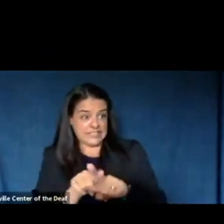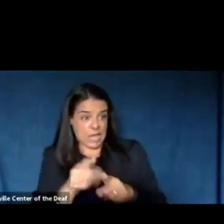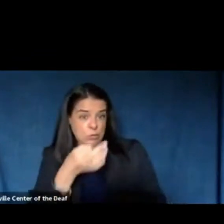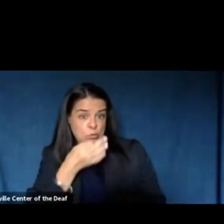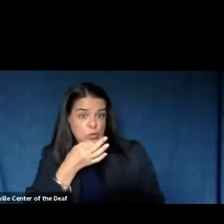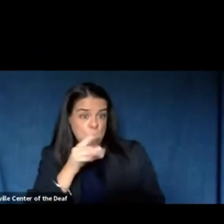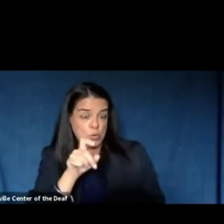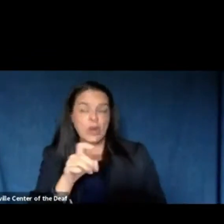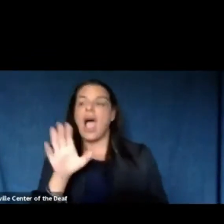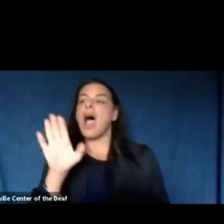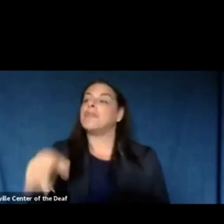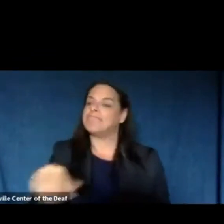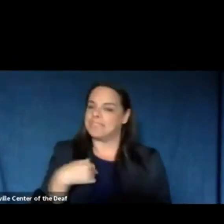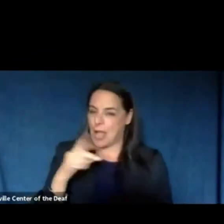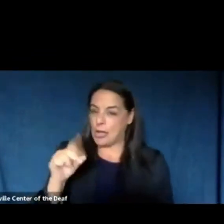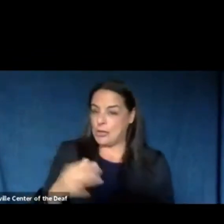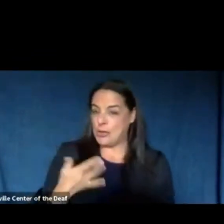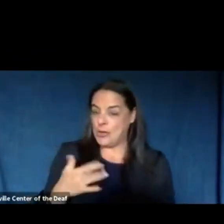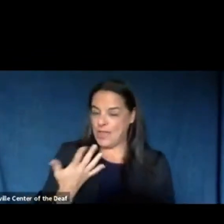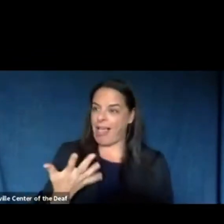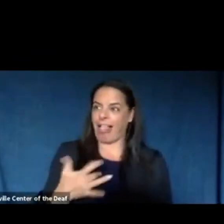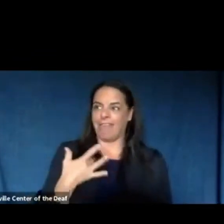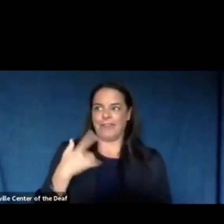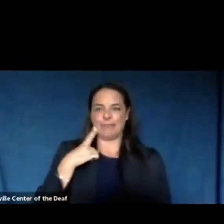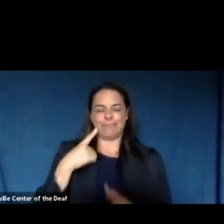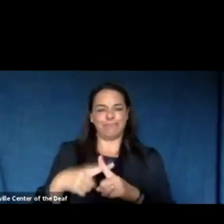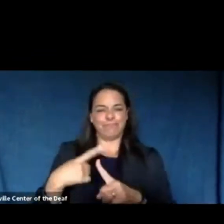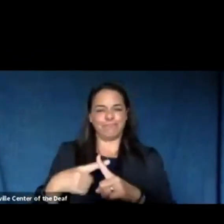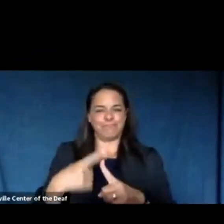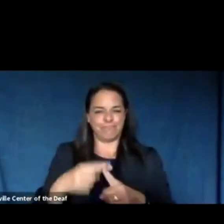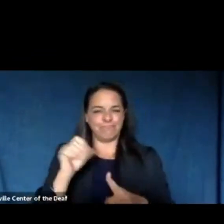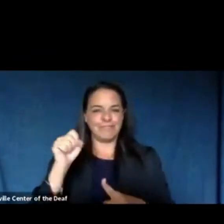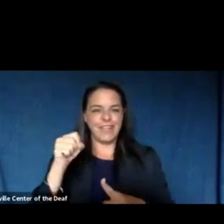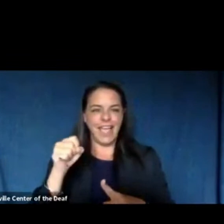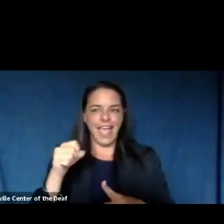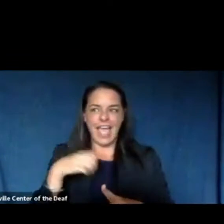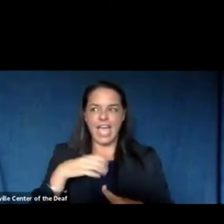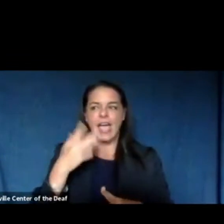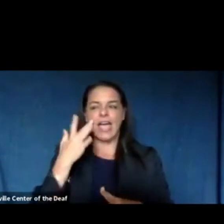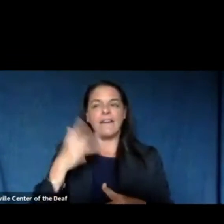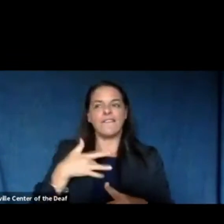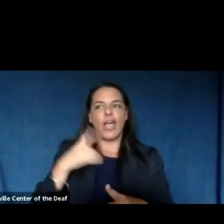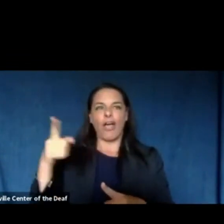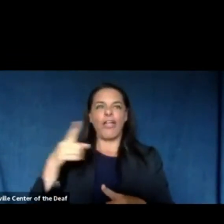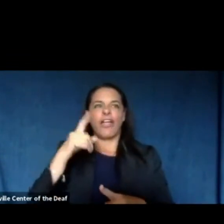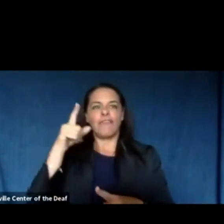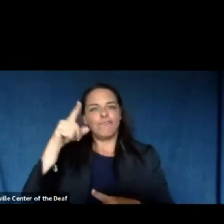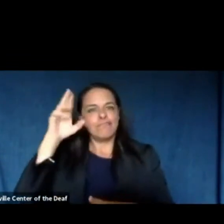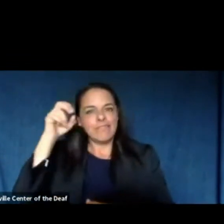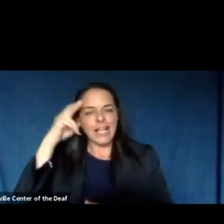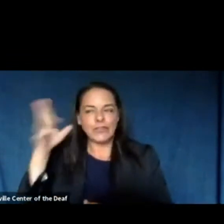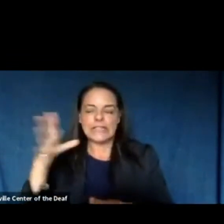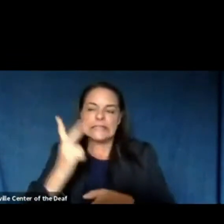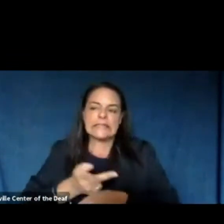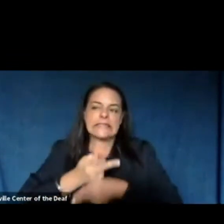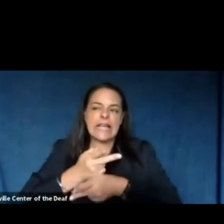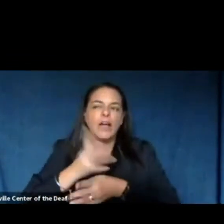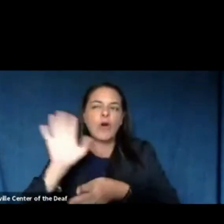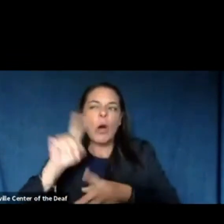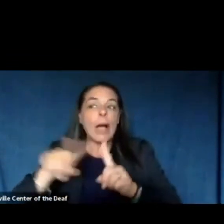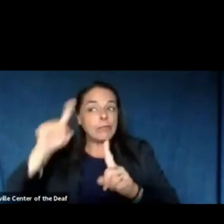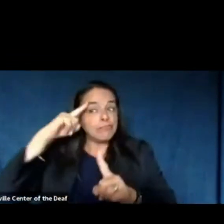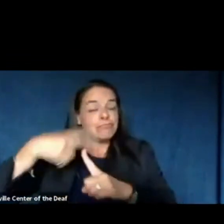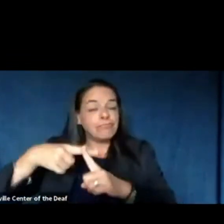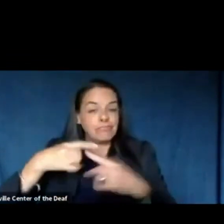actually yesterday, and it's encouraging. And I saw that they're cautiously optimistic. And so I think that what you see